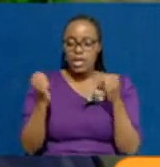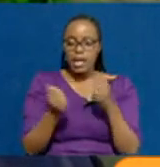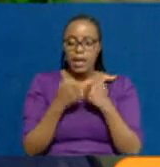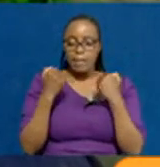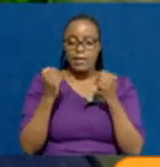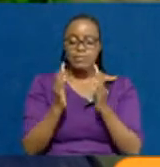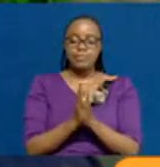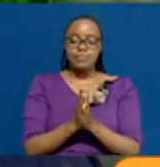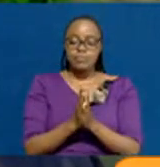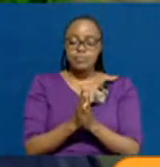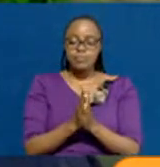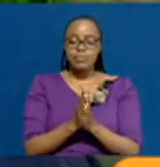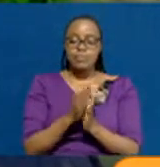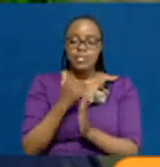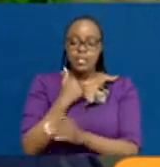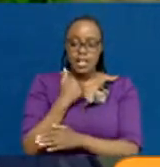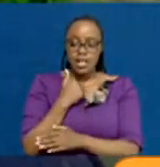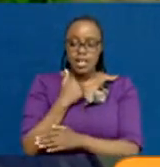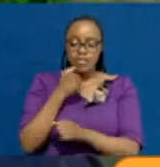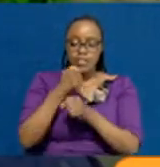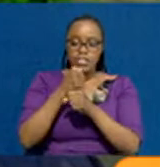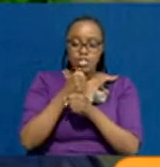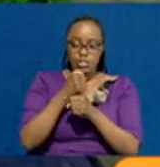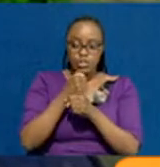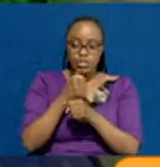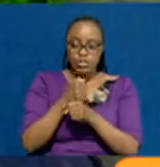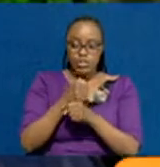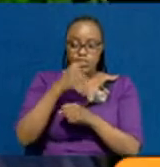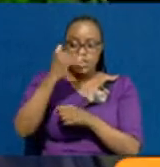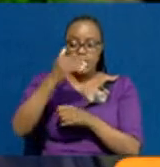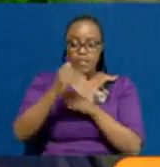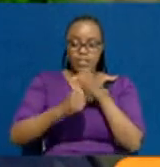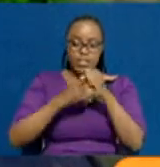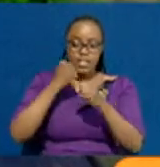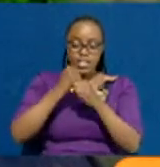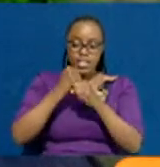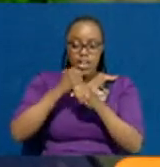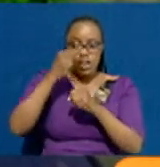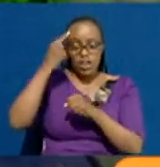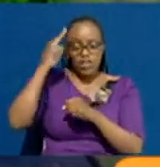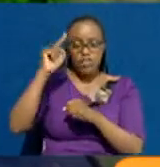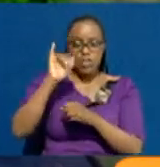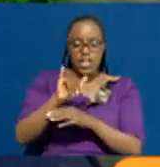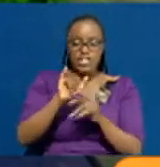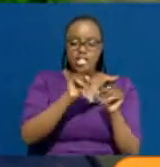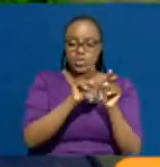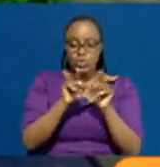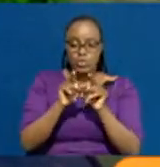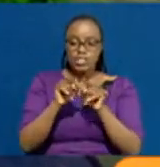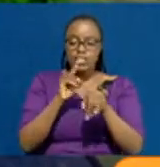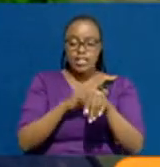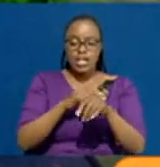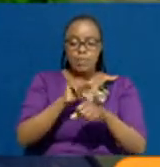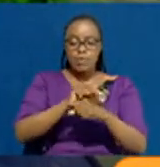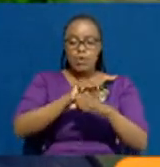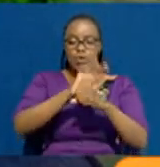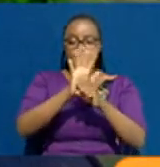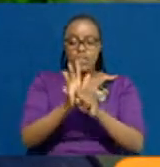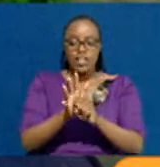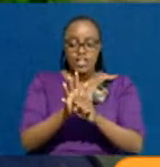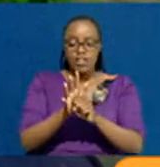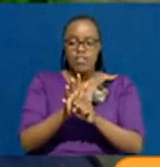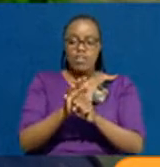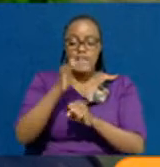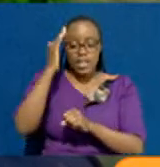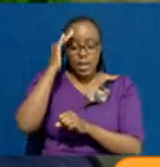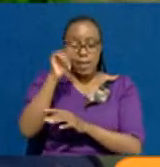That the populations there indeed actually get jabbed every year for flu. In the same way, COVID-19 is likely to be.